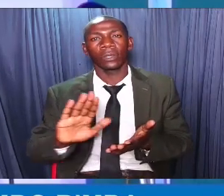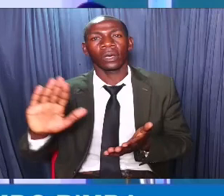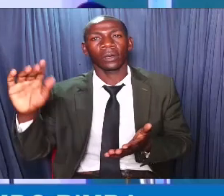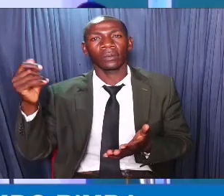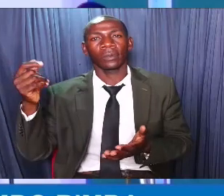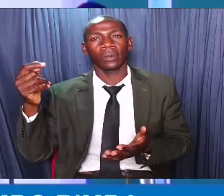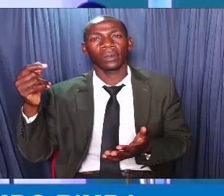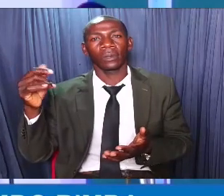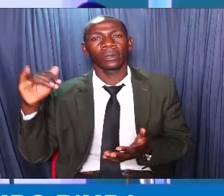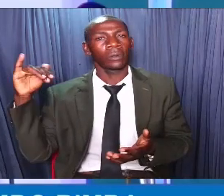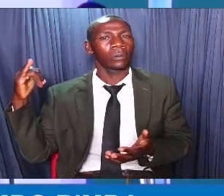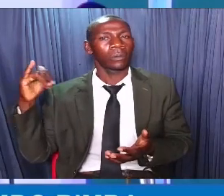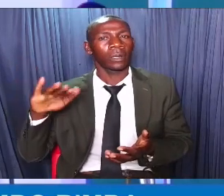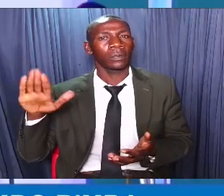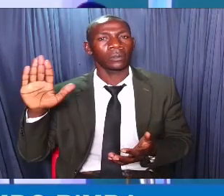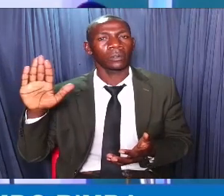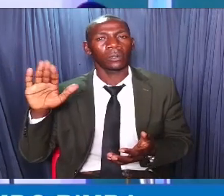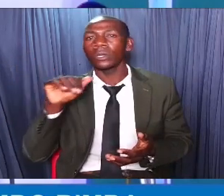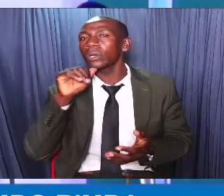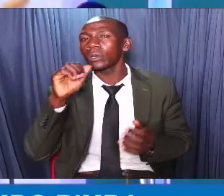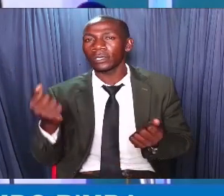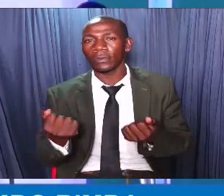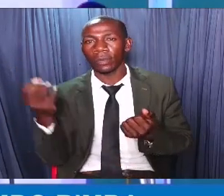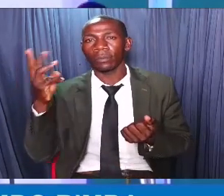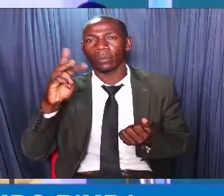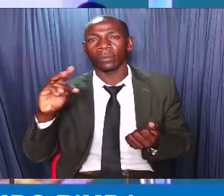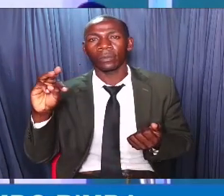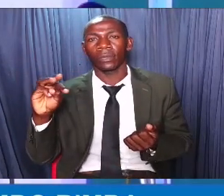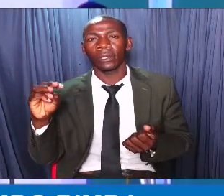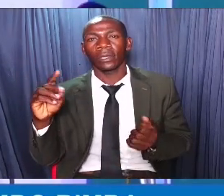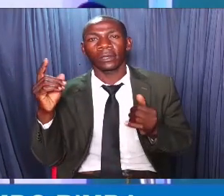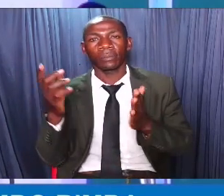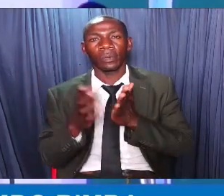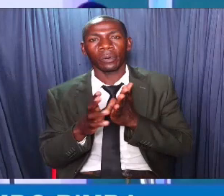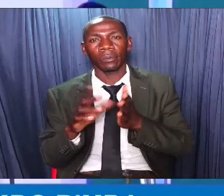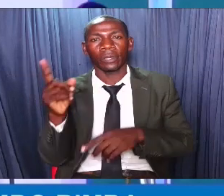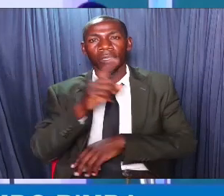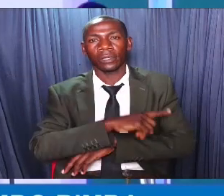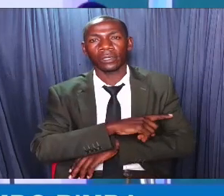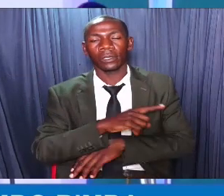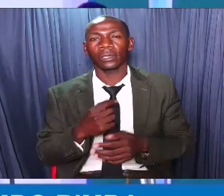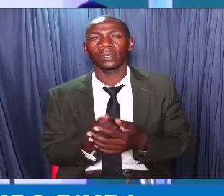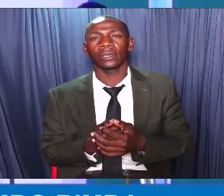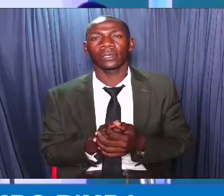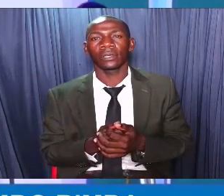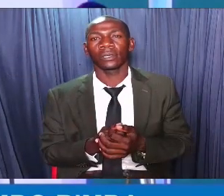Their silver. Wala dhahabu yao. Or their gold. Haitawaokoa. Won't save them. Siku za shida. In the days of trouble.